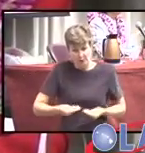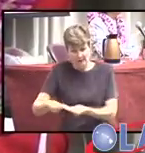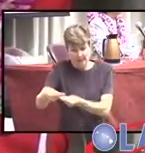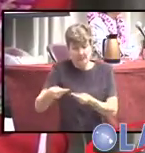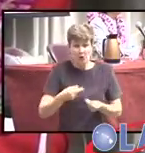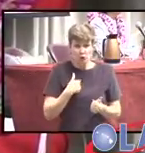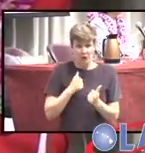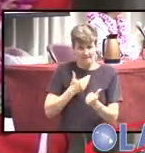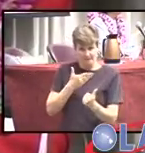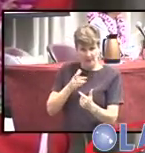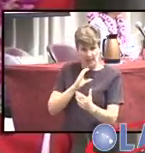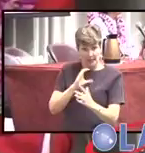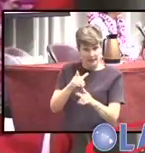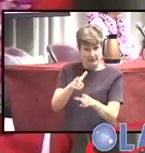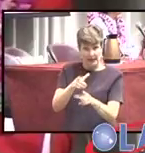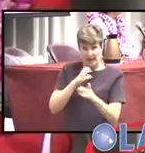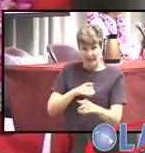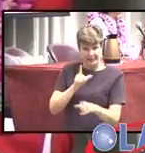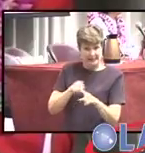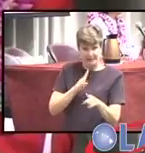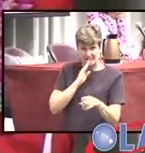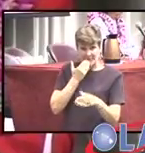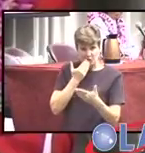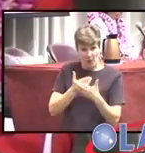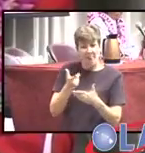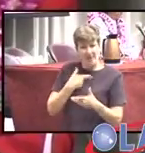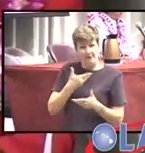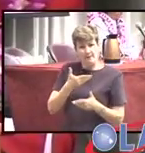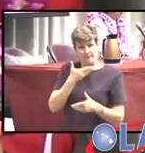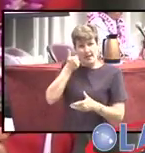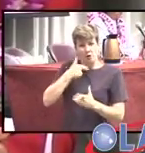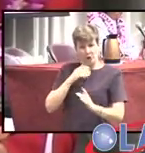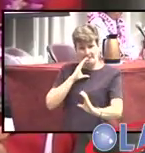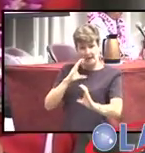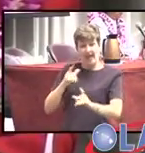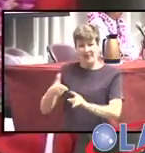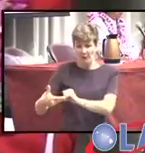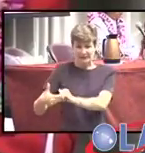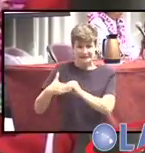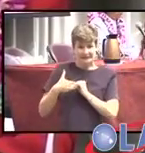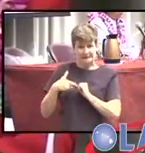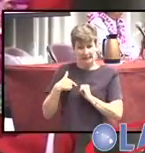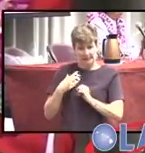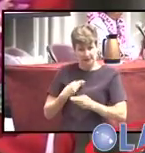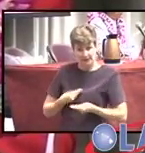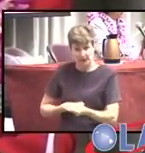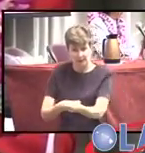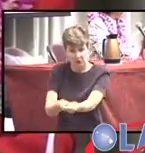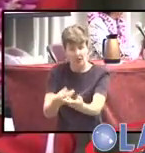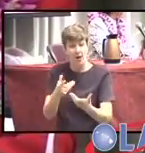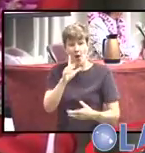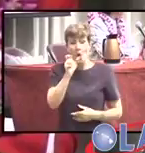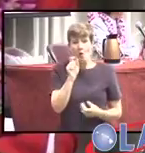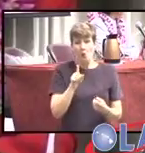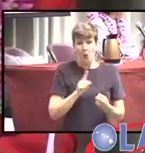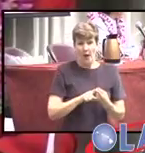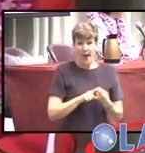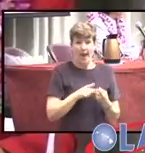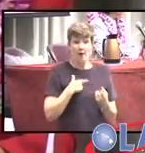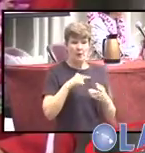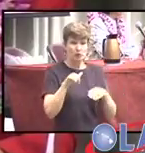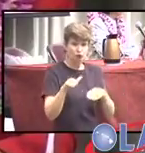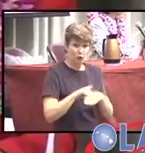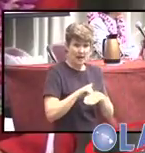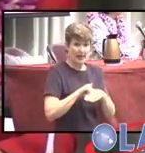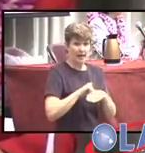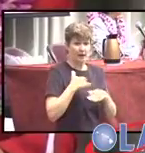with our client who didn't speak English well, and they would be our assistant in this way. When we participated in the training,